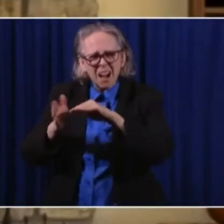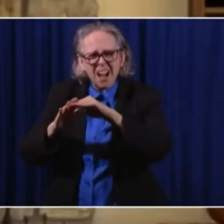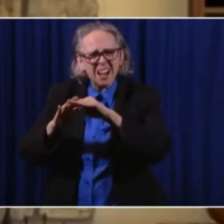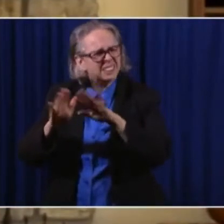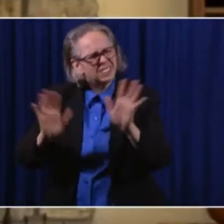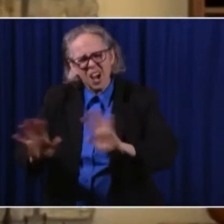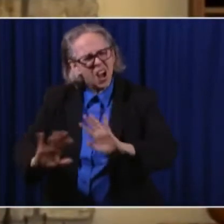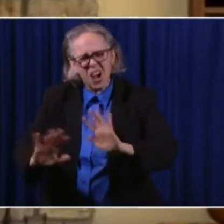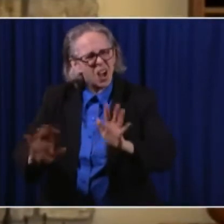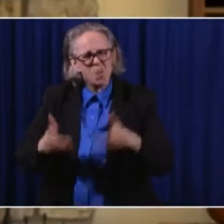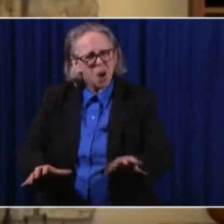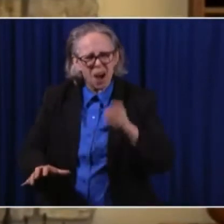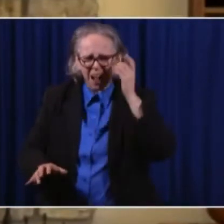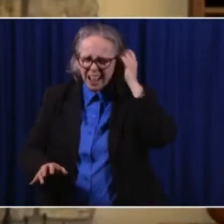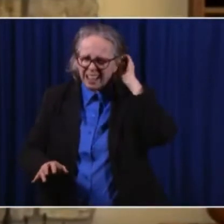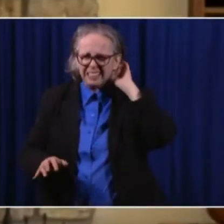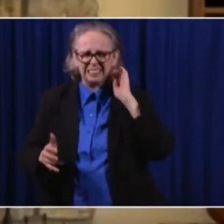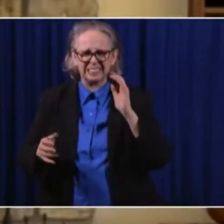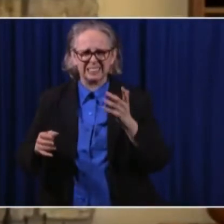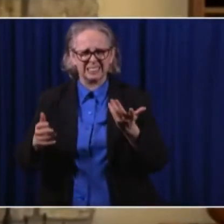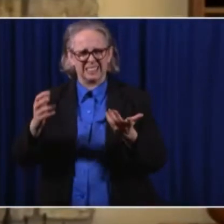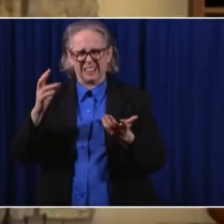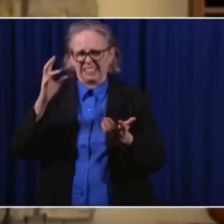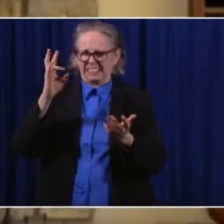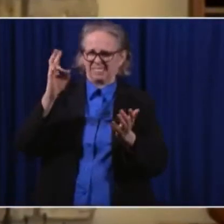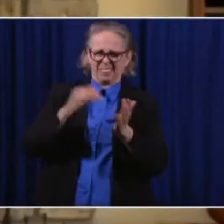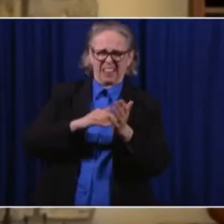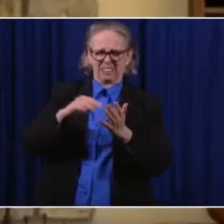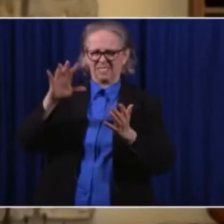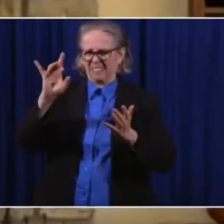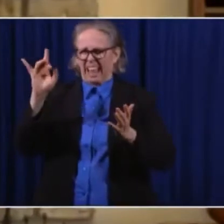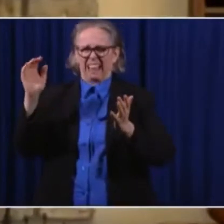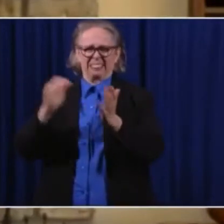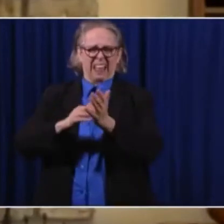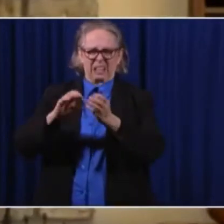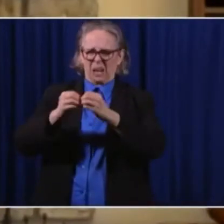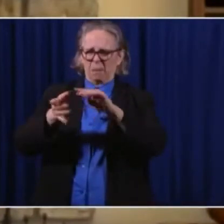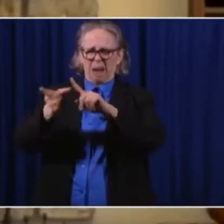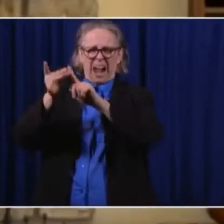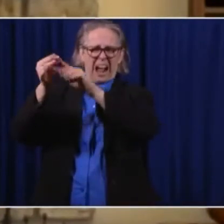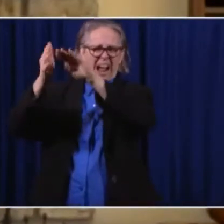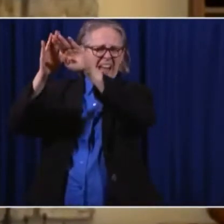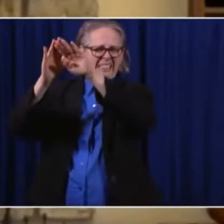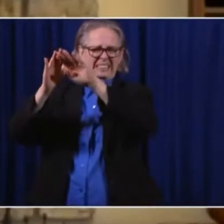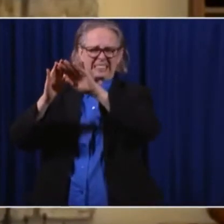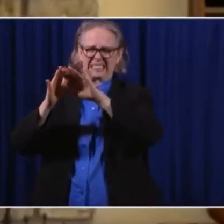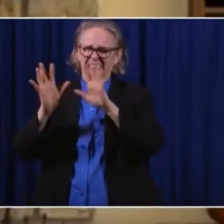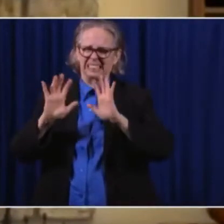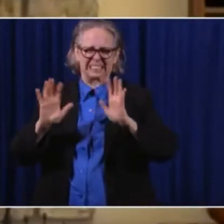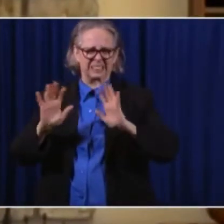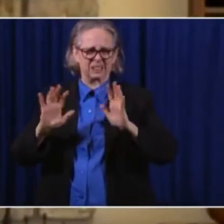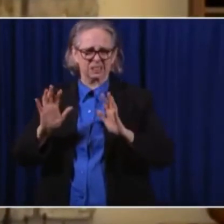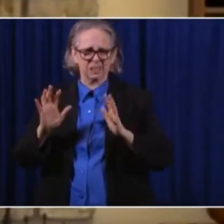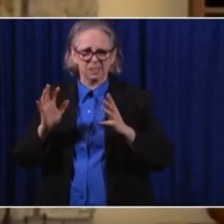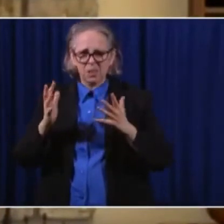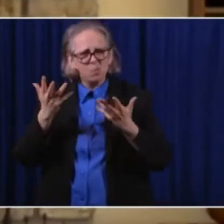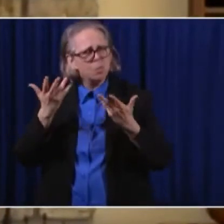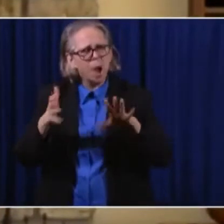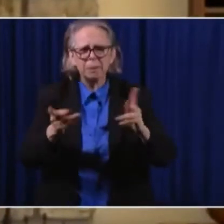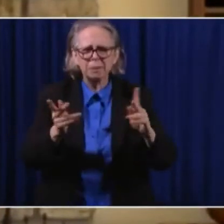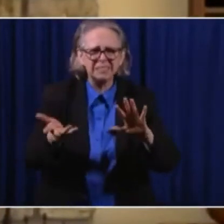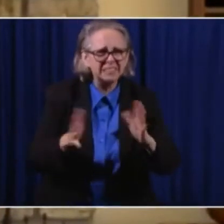for 7,500, 8,000 cases a day are going to mean a lot more deaths and a lot more people in ICU and a lot more people in the